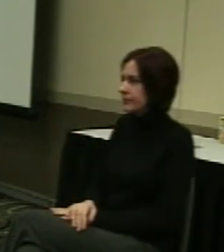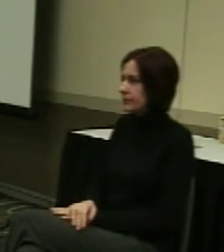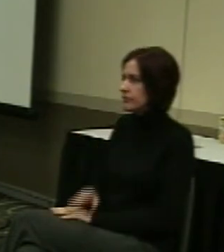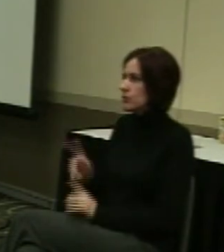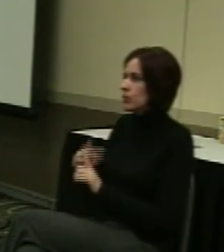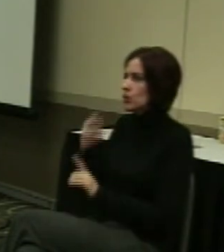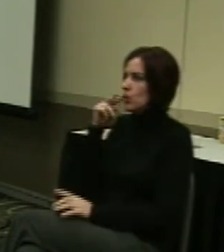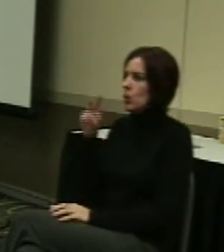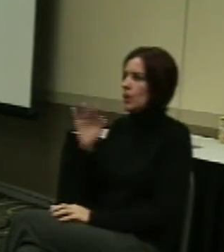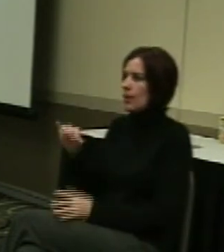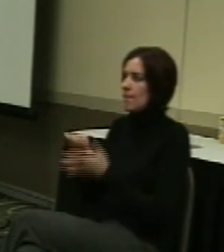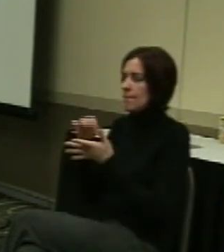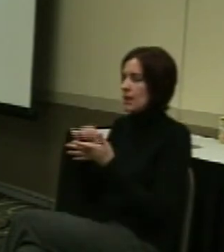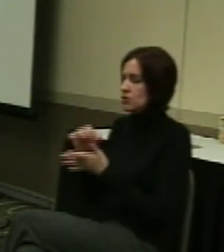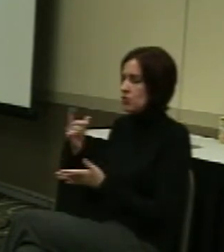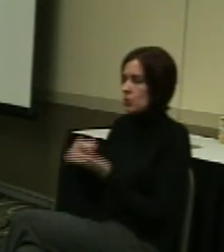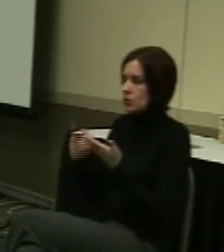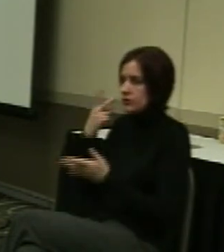page?